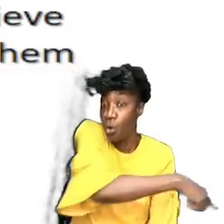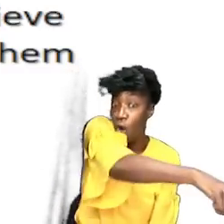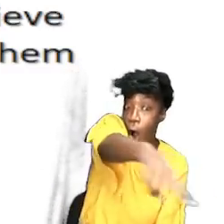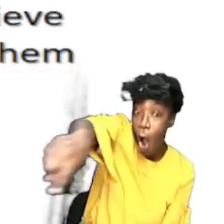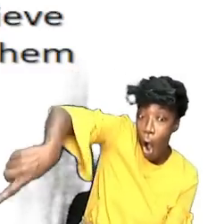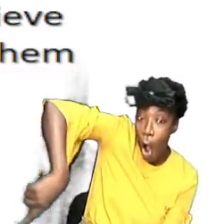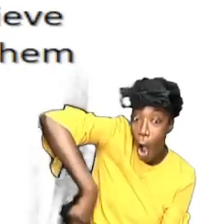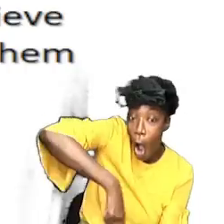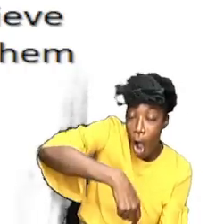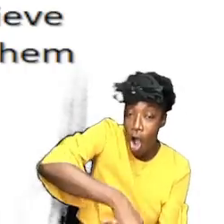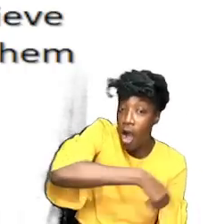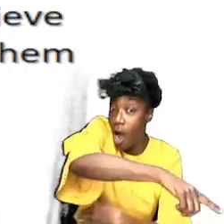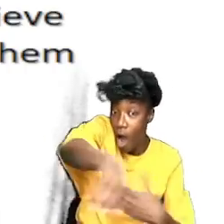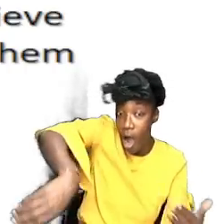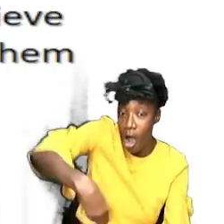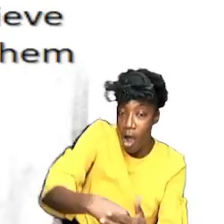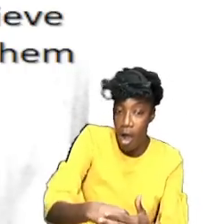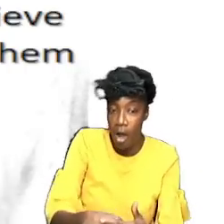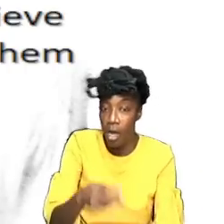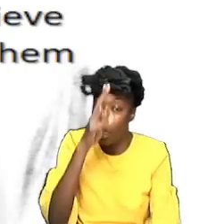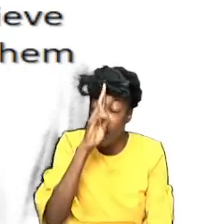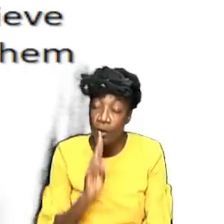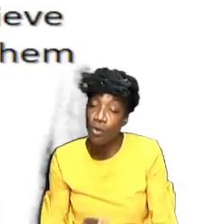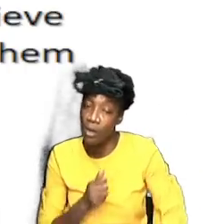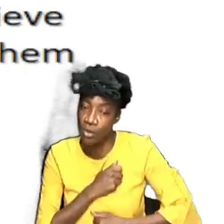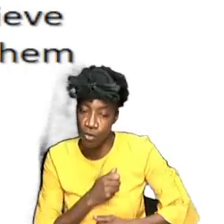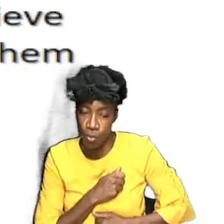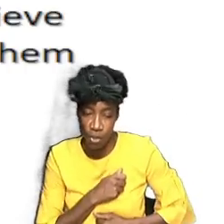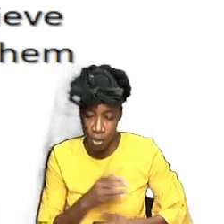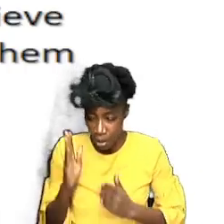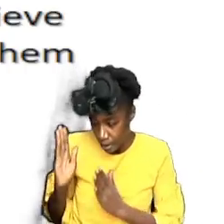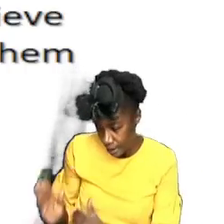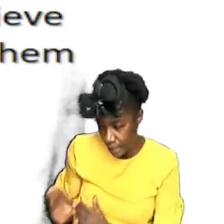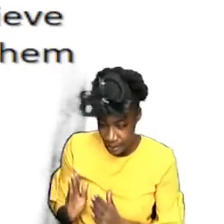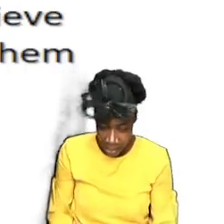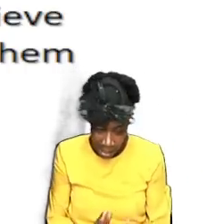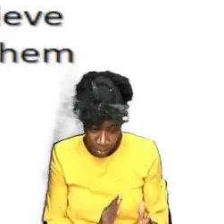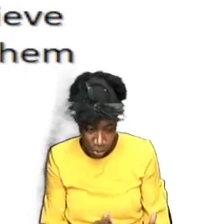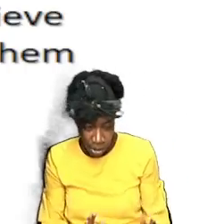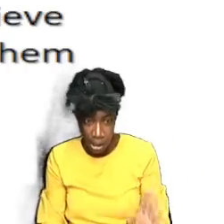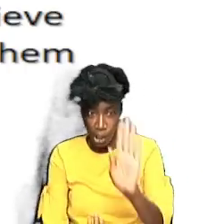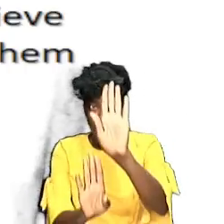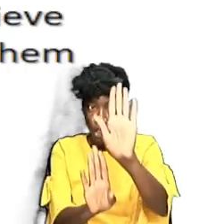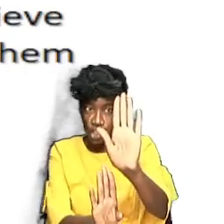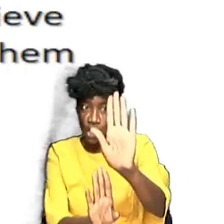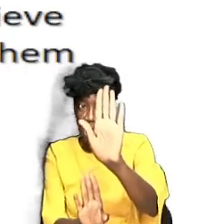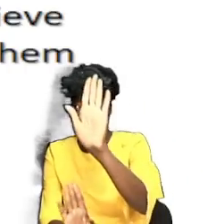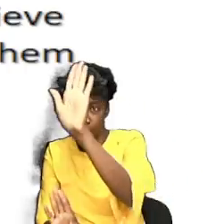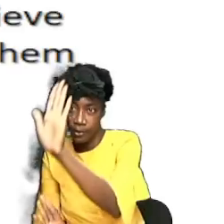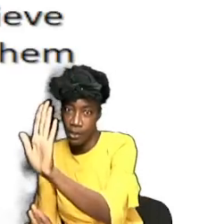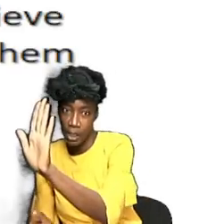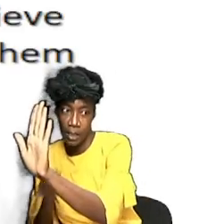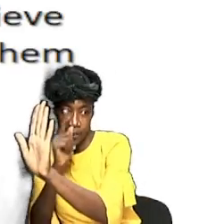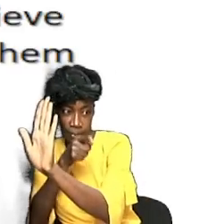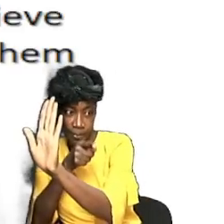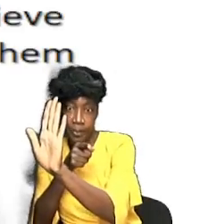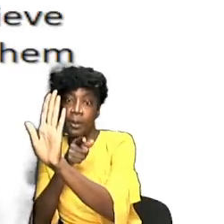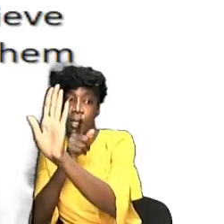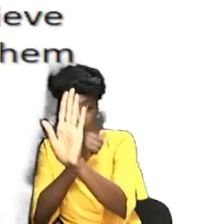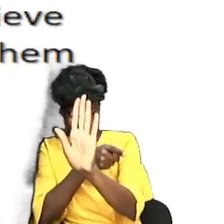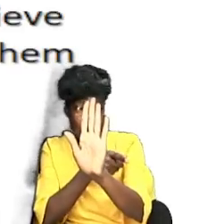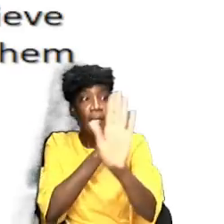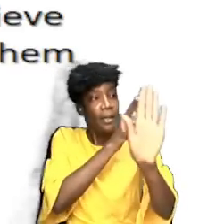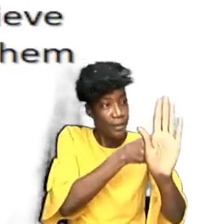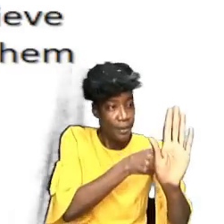soldiers side by side would have put their shield together. And when they put their shield together, anything that the enemy throws at them would have